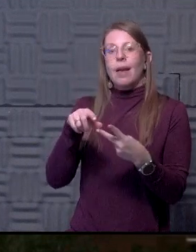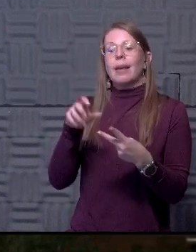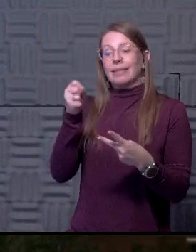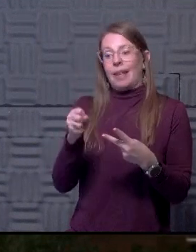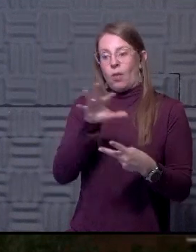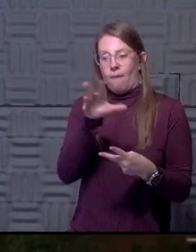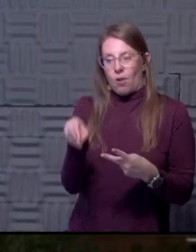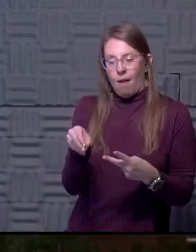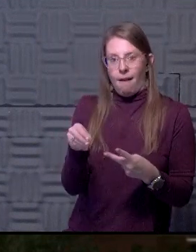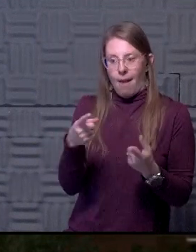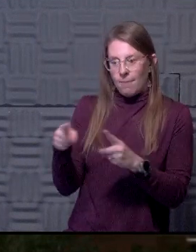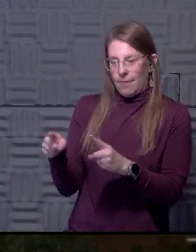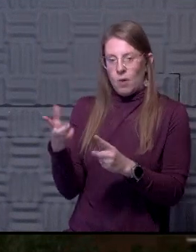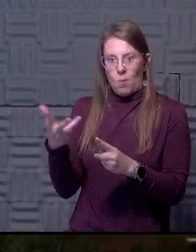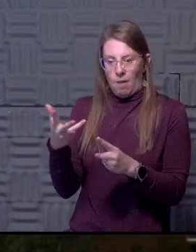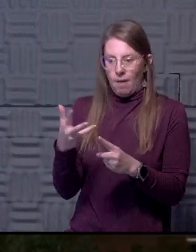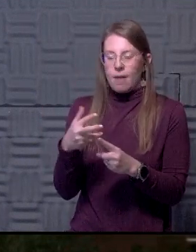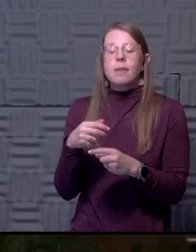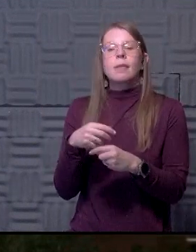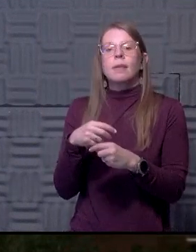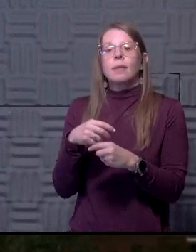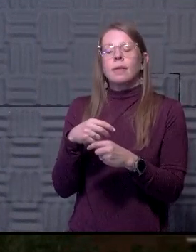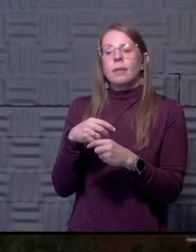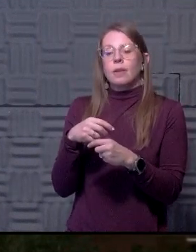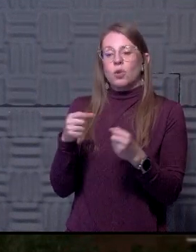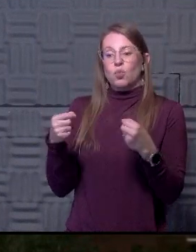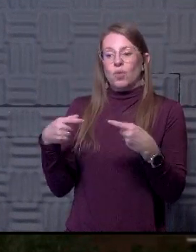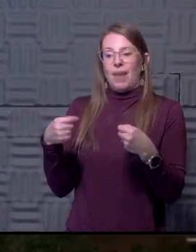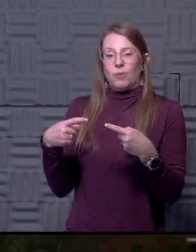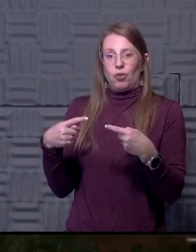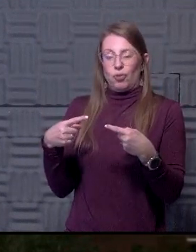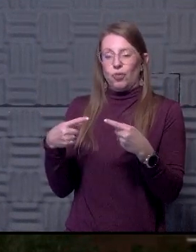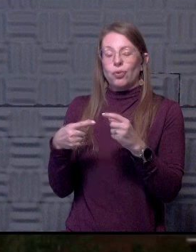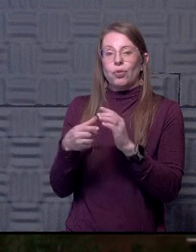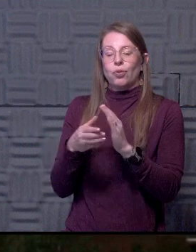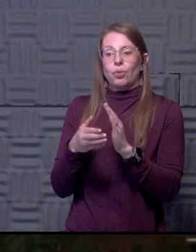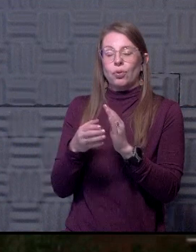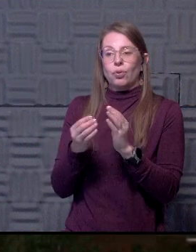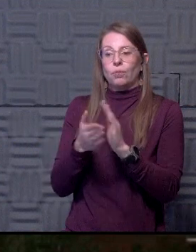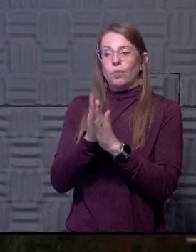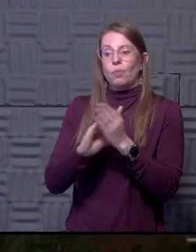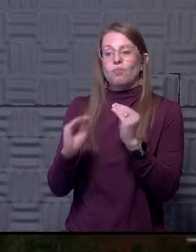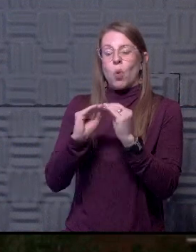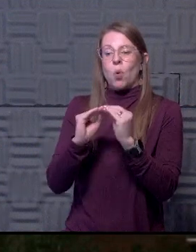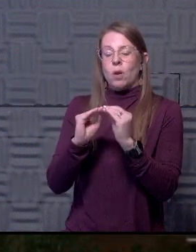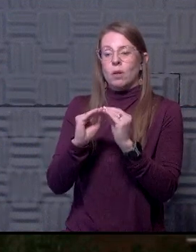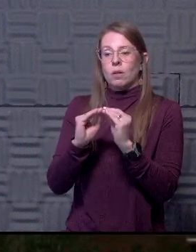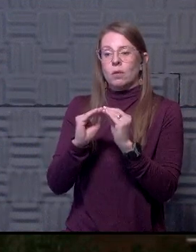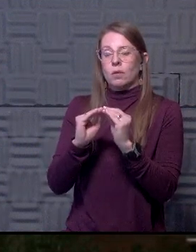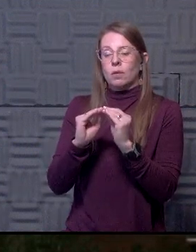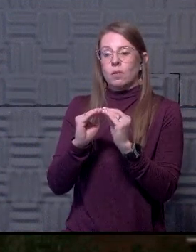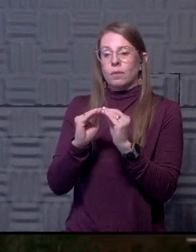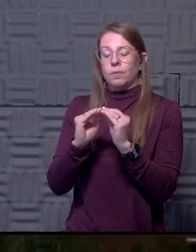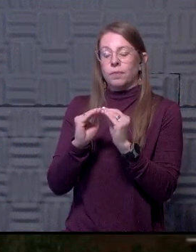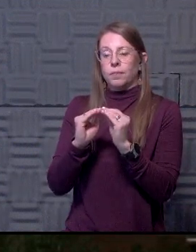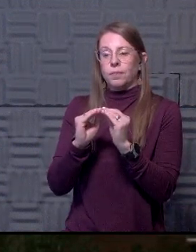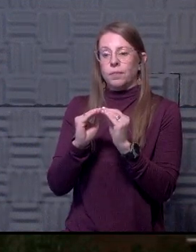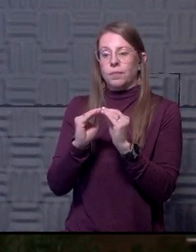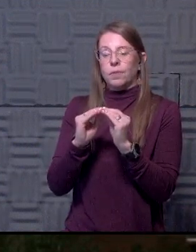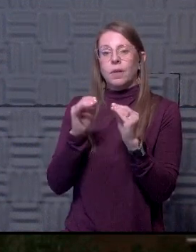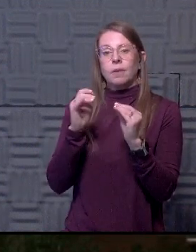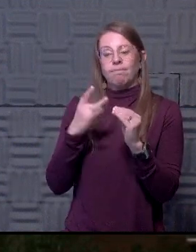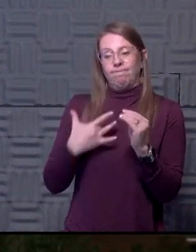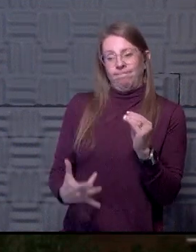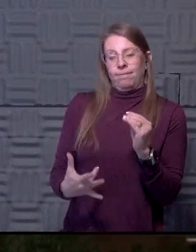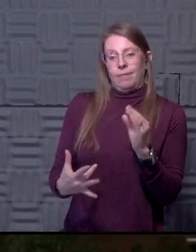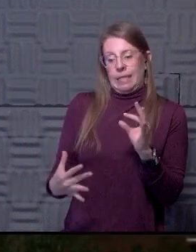Africa, what it's doing is it's making that receptor more, it's making it more likely